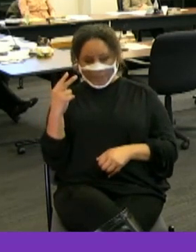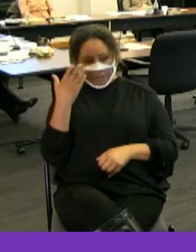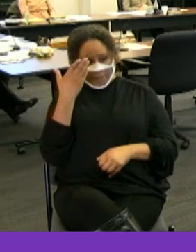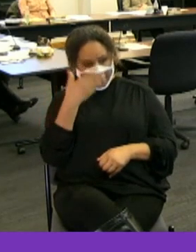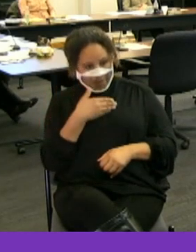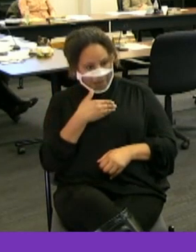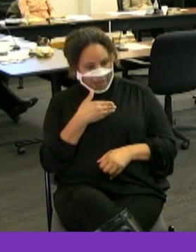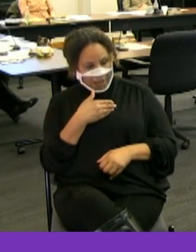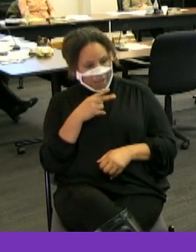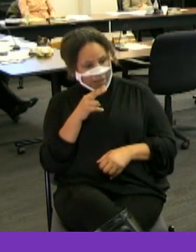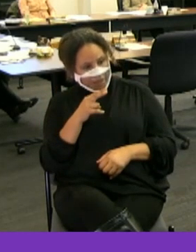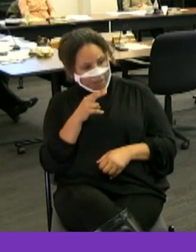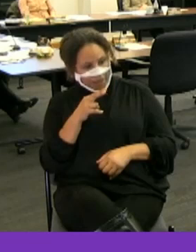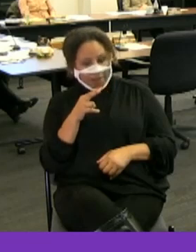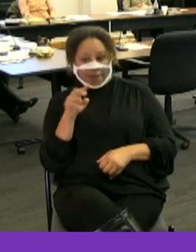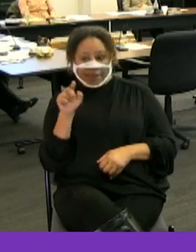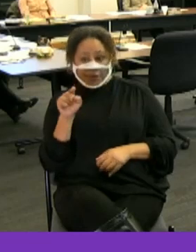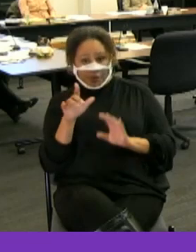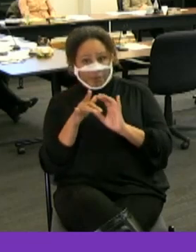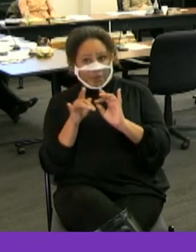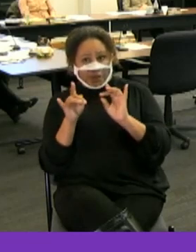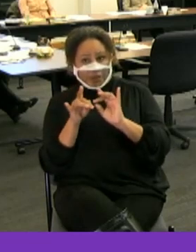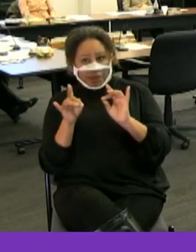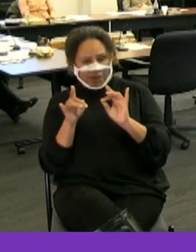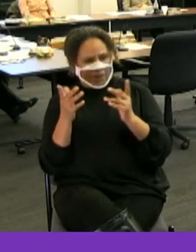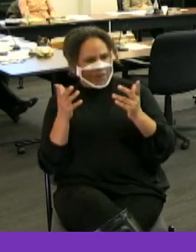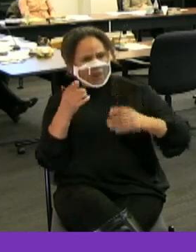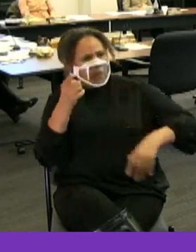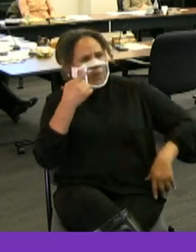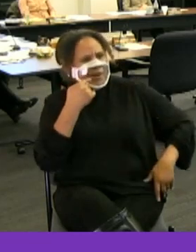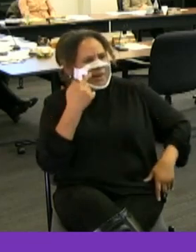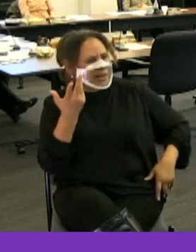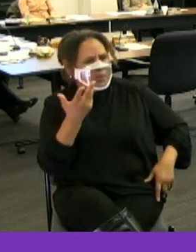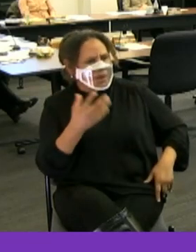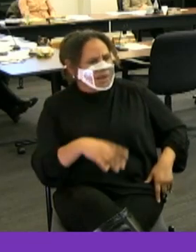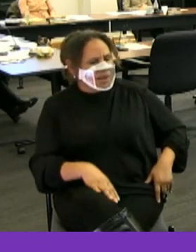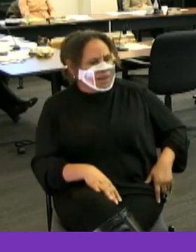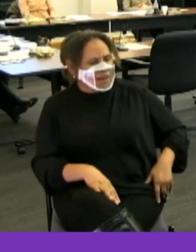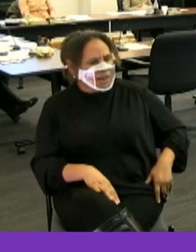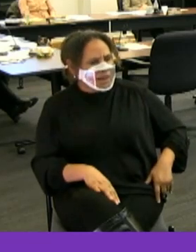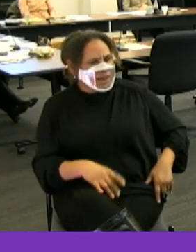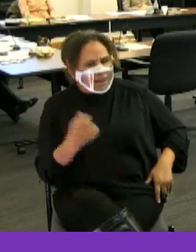on her face, and she said, "What did he say?"